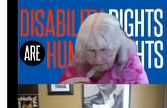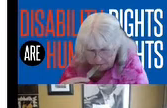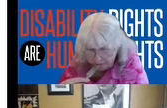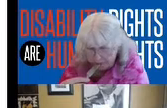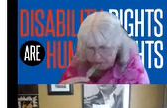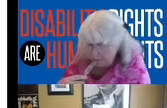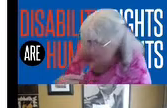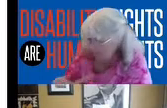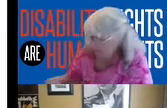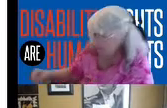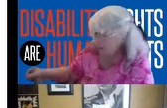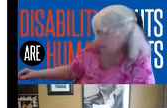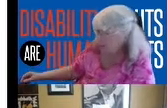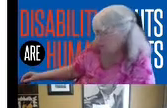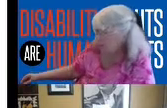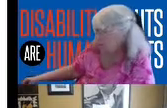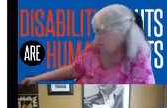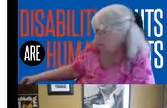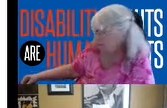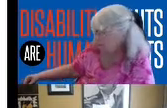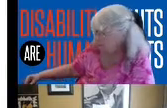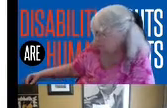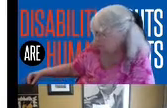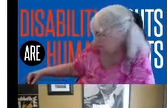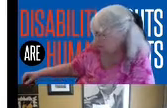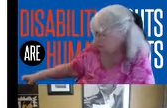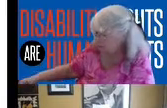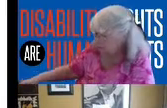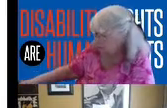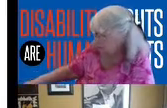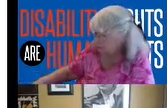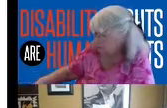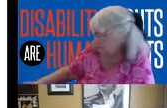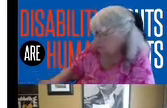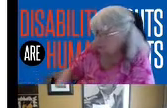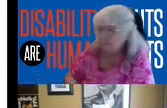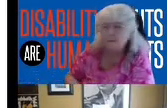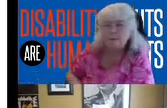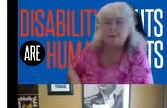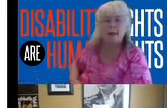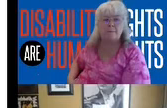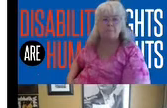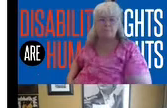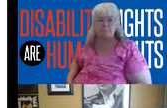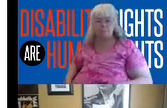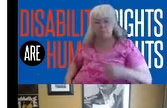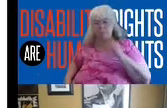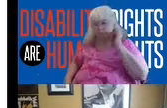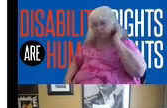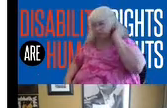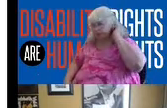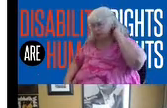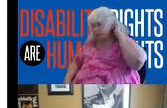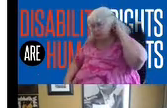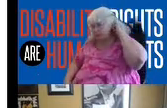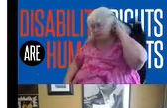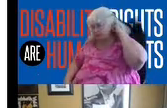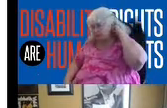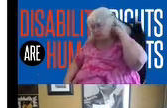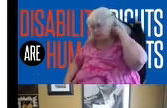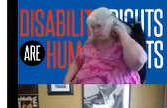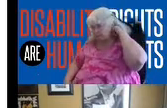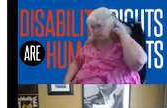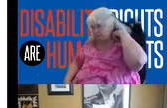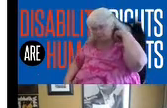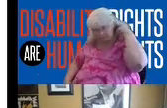that, you know, with things like Zoom or any other types of software or services, everyone has a different experience with